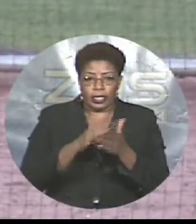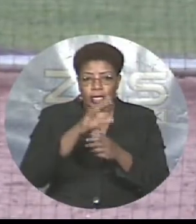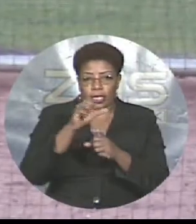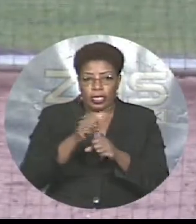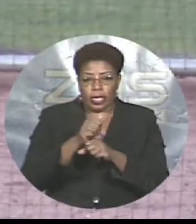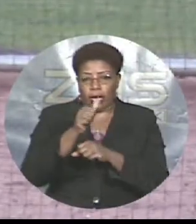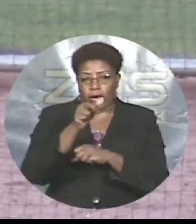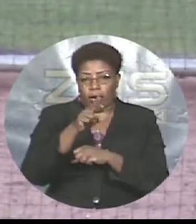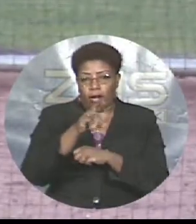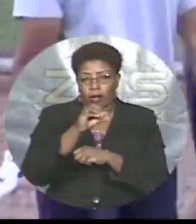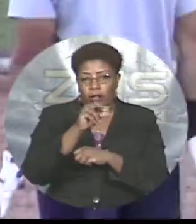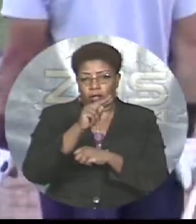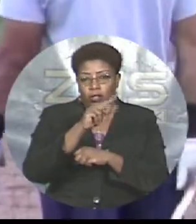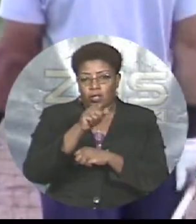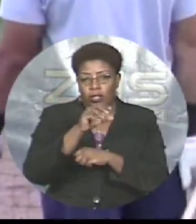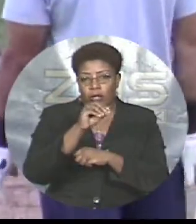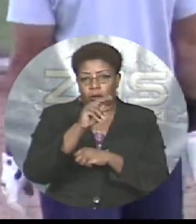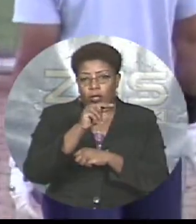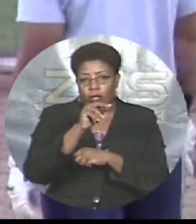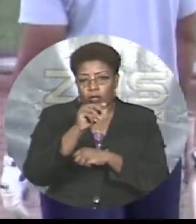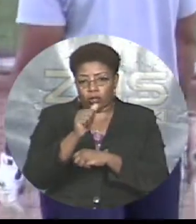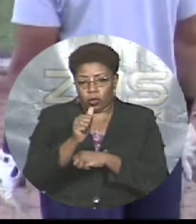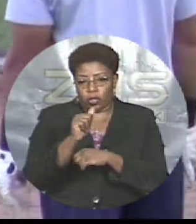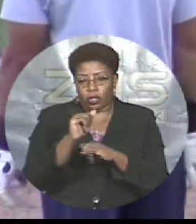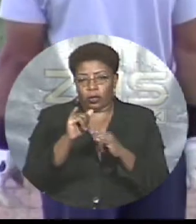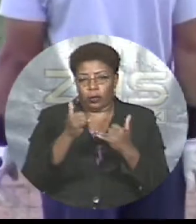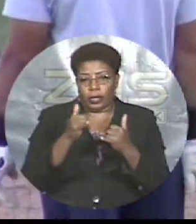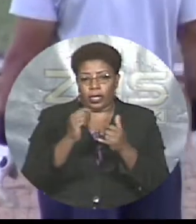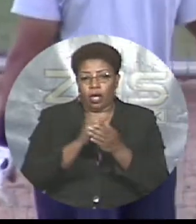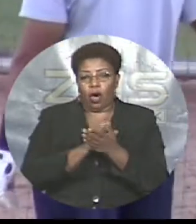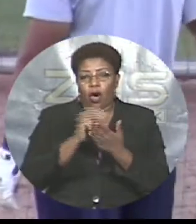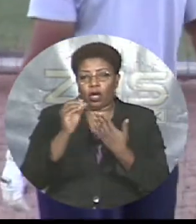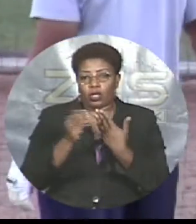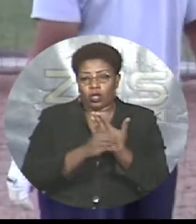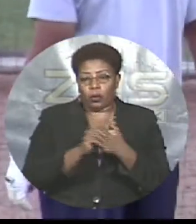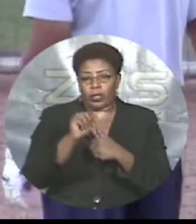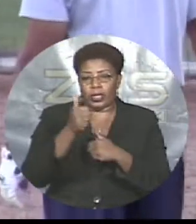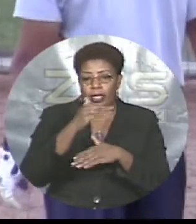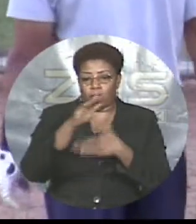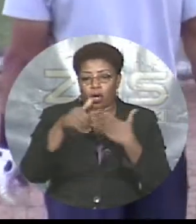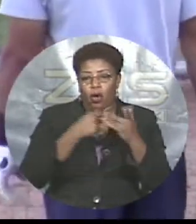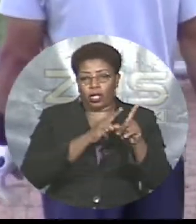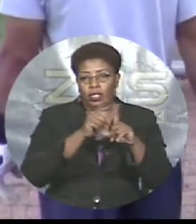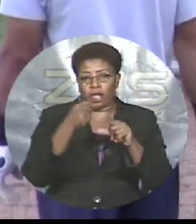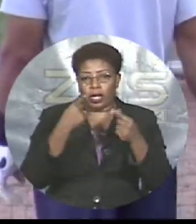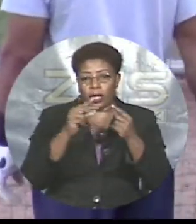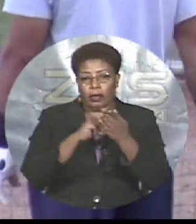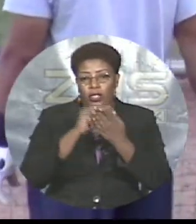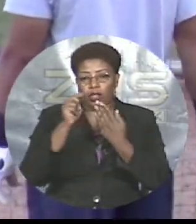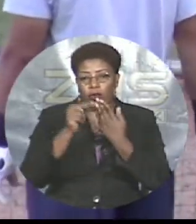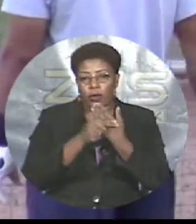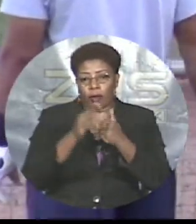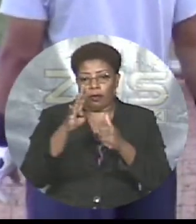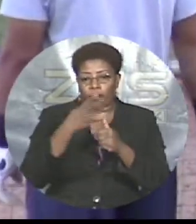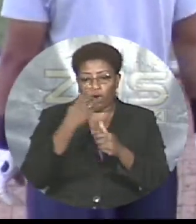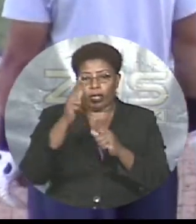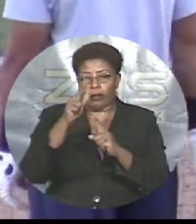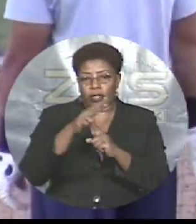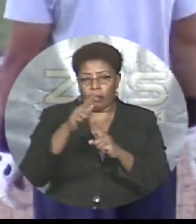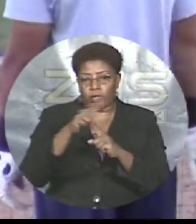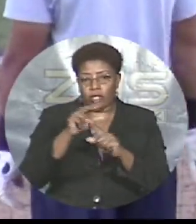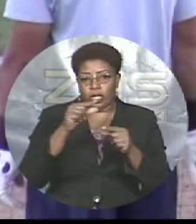League. The 6-team league begins play October 10th. The All-Star game is November 4th, with the championship set